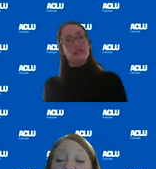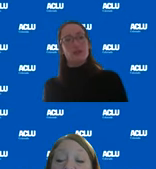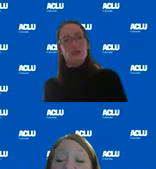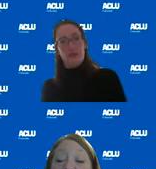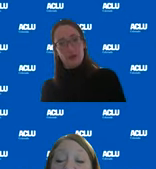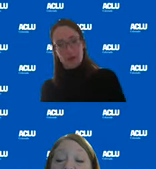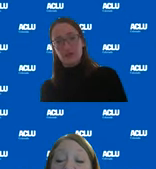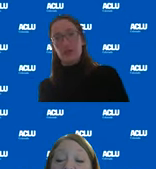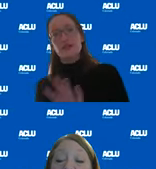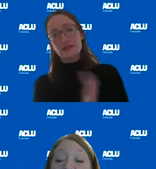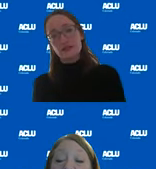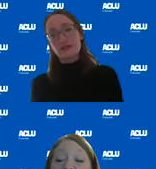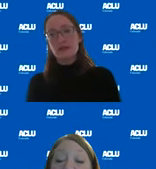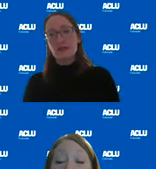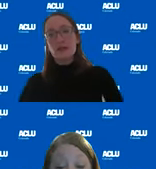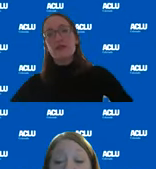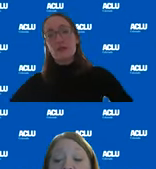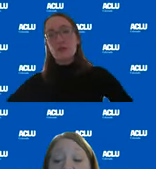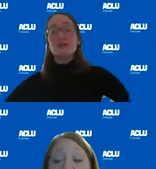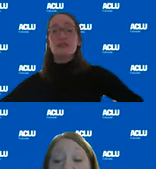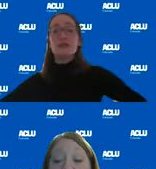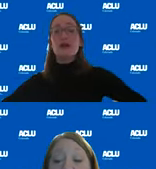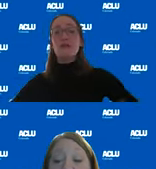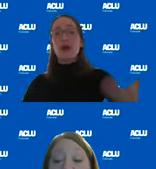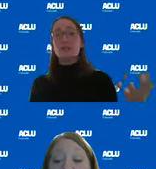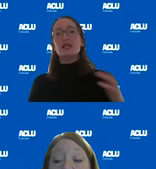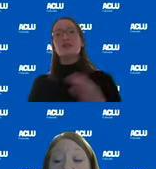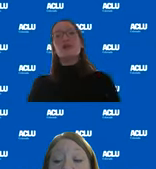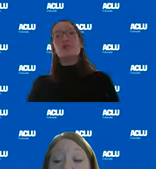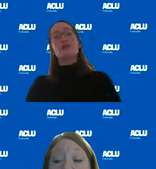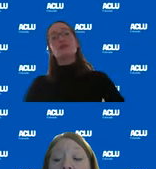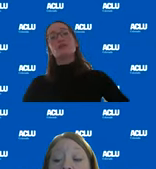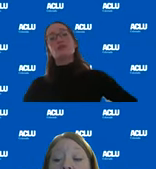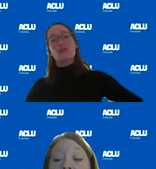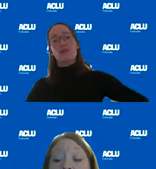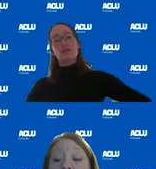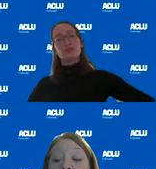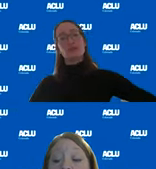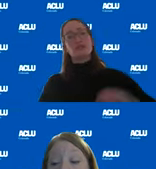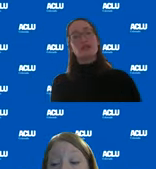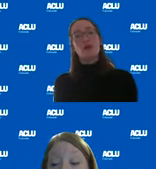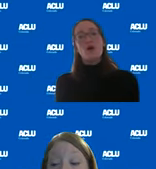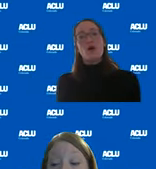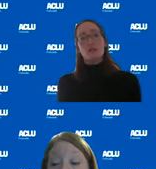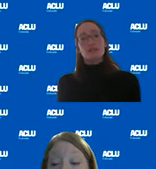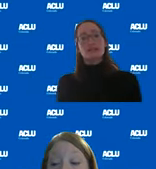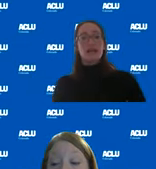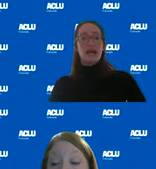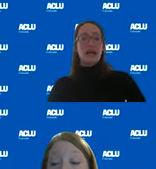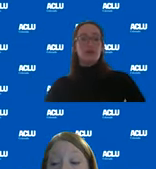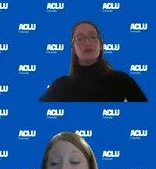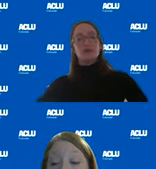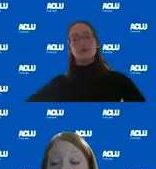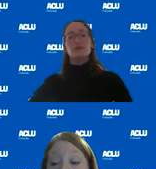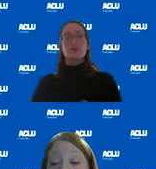address to that location, if that makes sense. And there will need to be a lot of outreach and a lot of outreach to tell folks experiencing homelessness that,